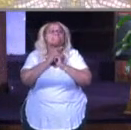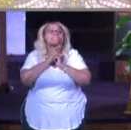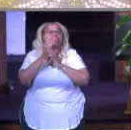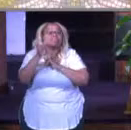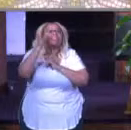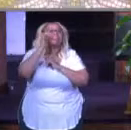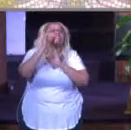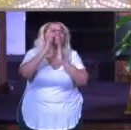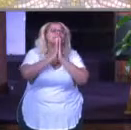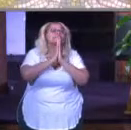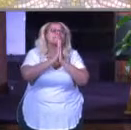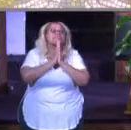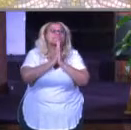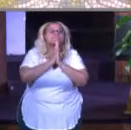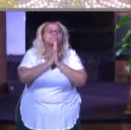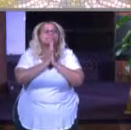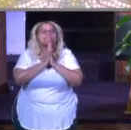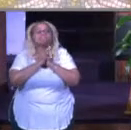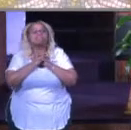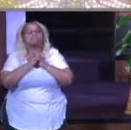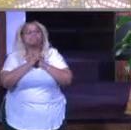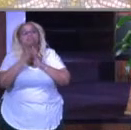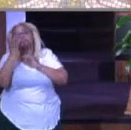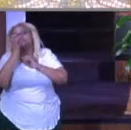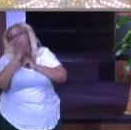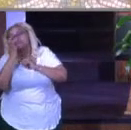He hears your.